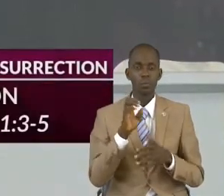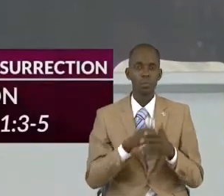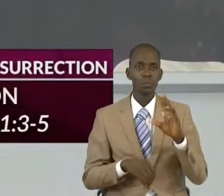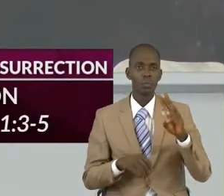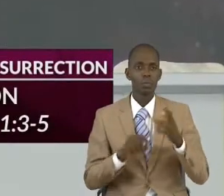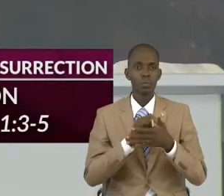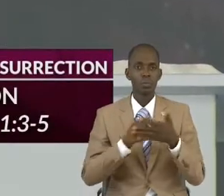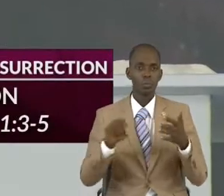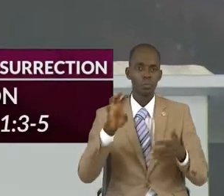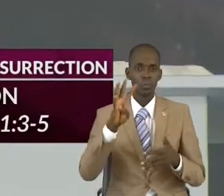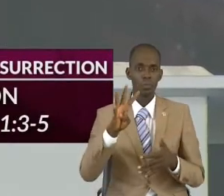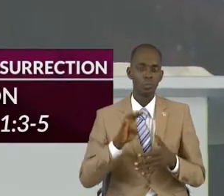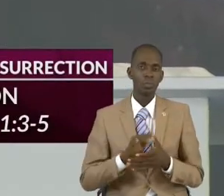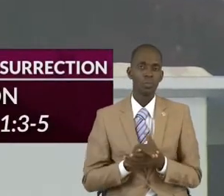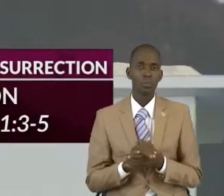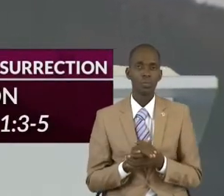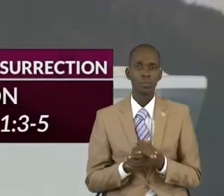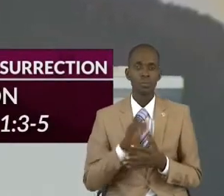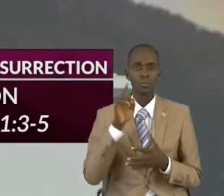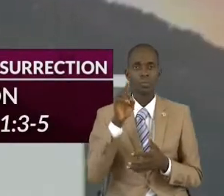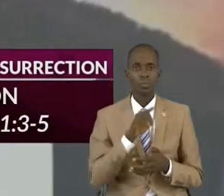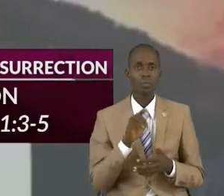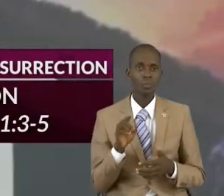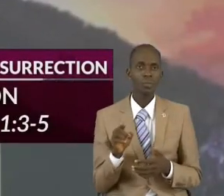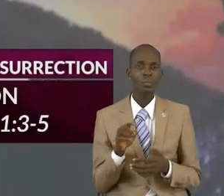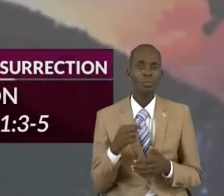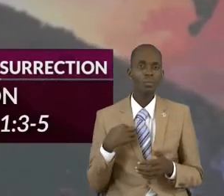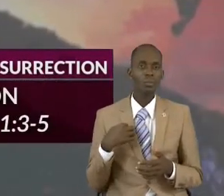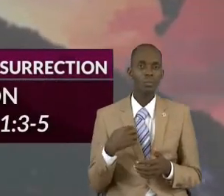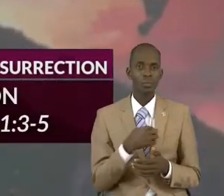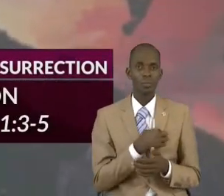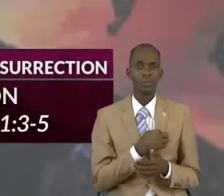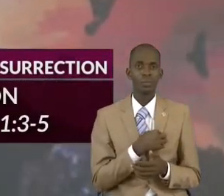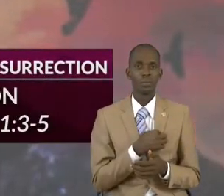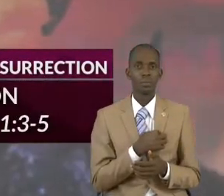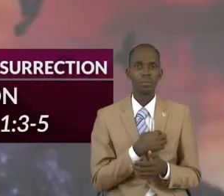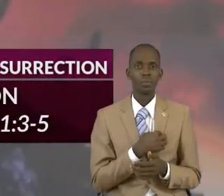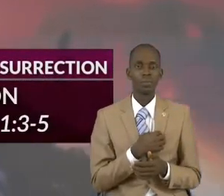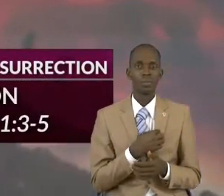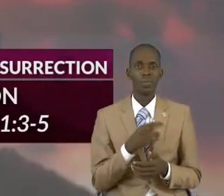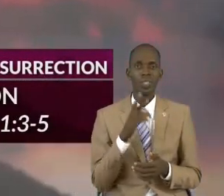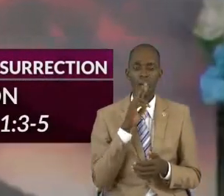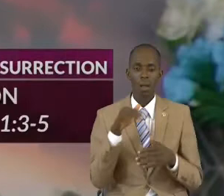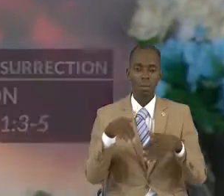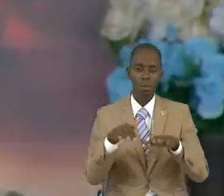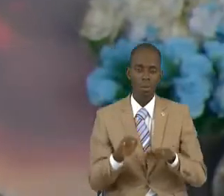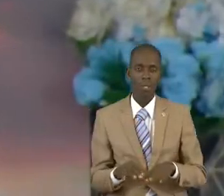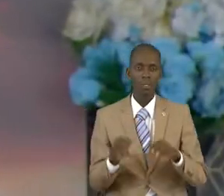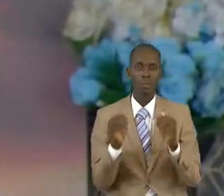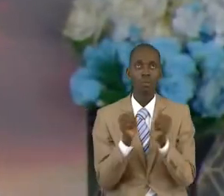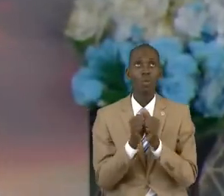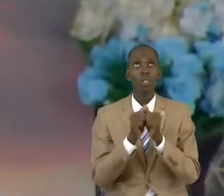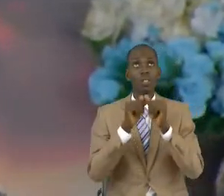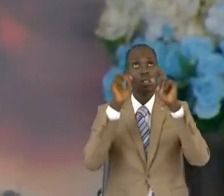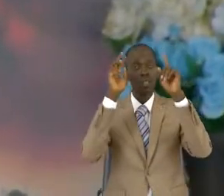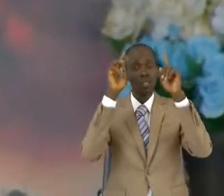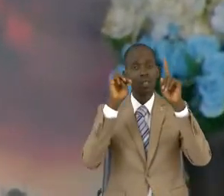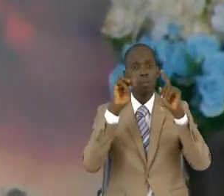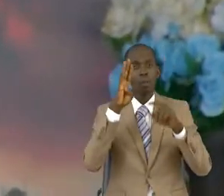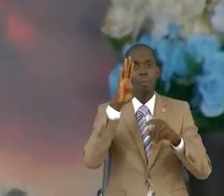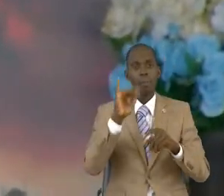4. Therefore, we are buried with him by